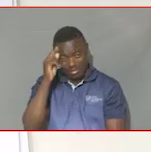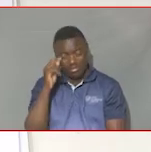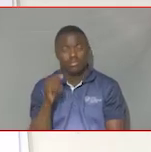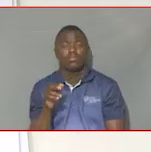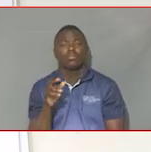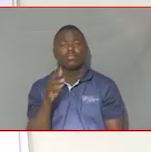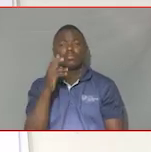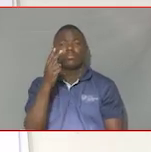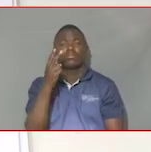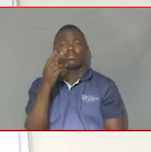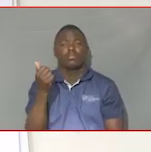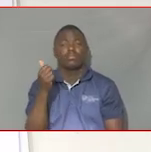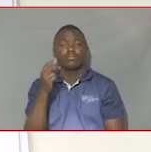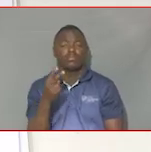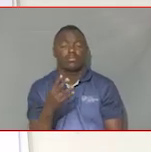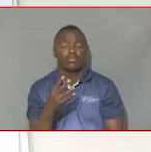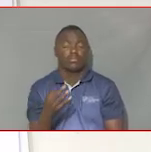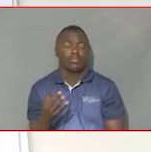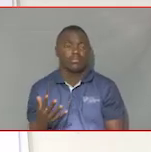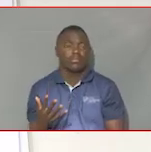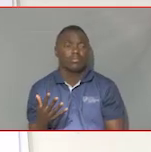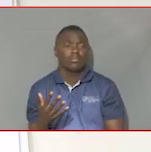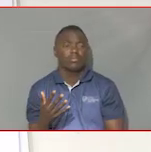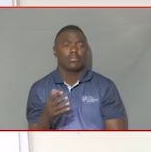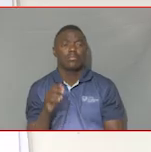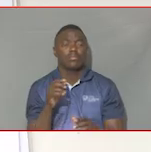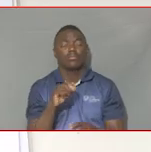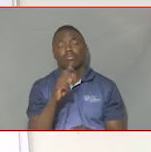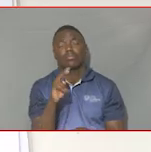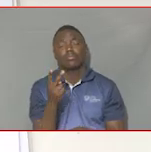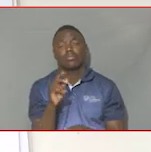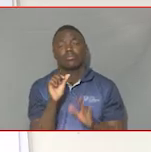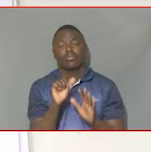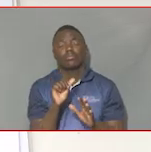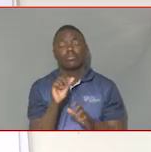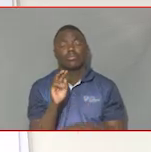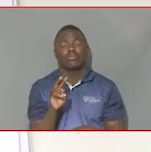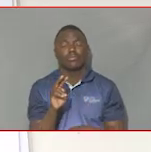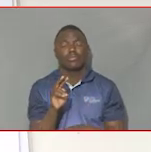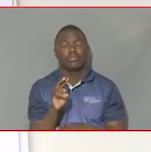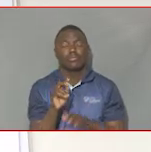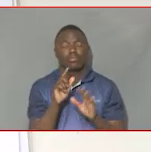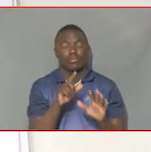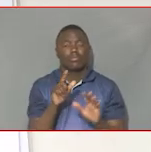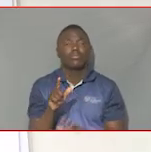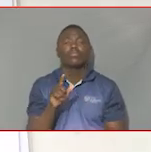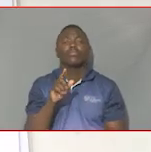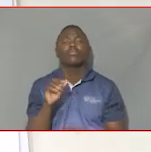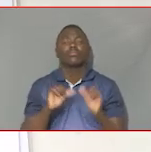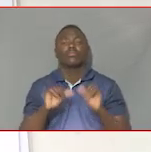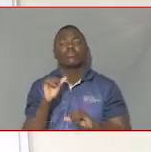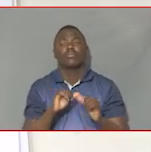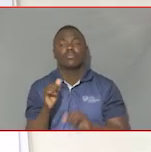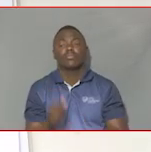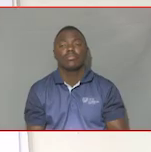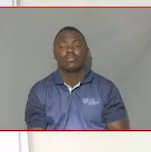and 34% for science. The second learner got 62% for mathematics and 67% for science.